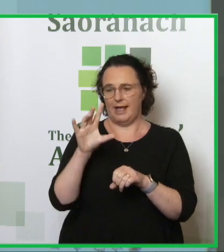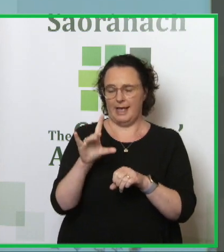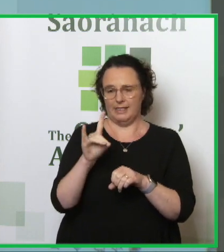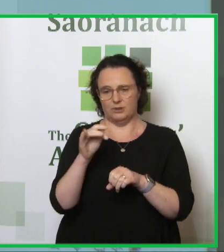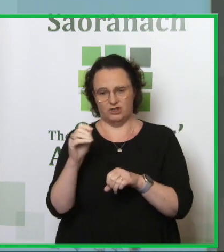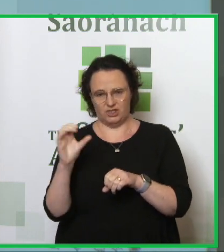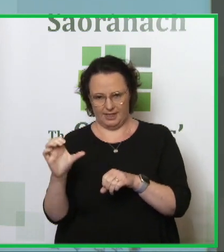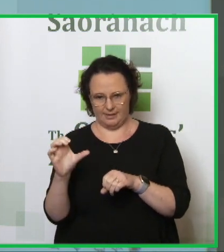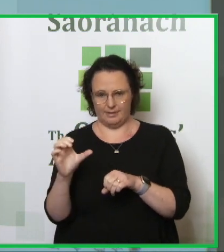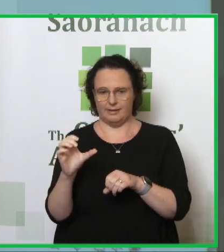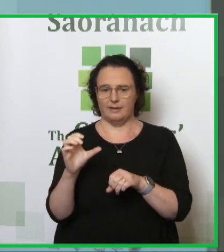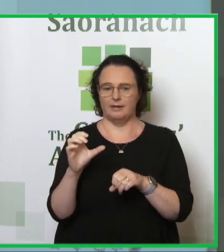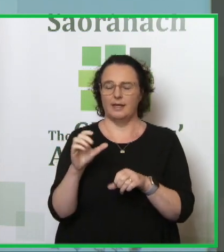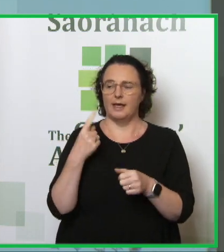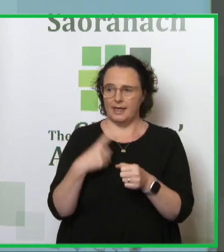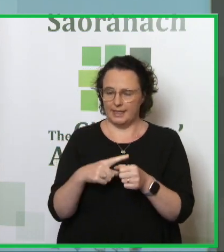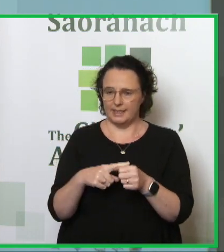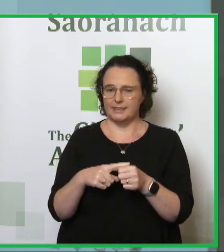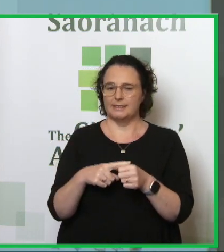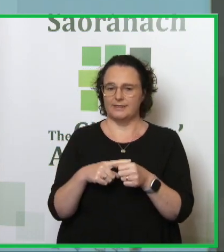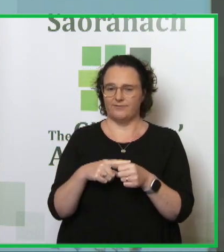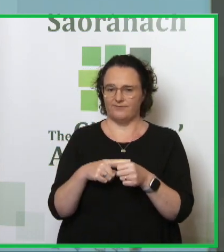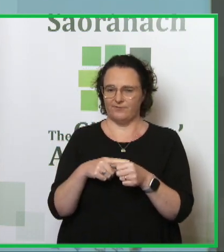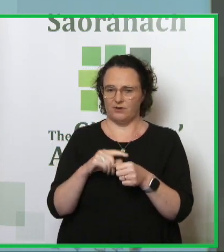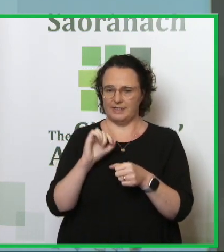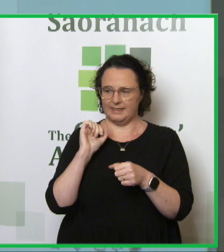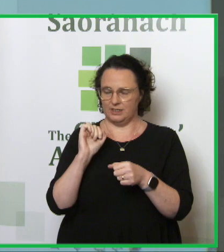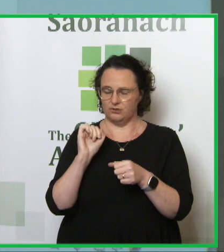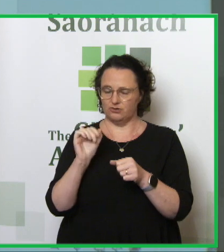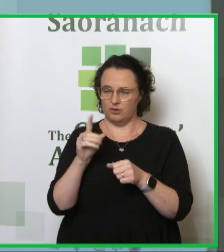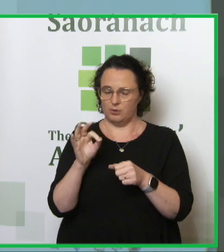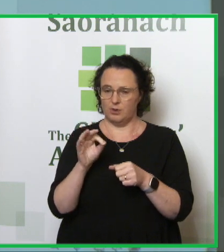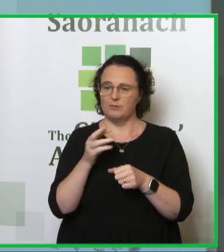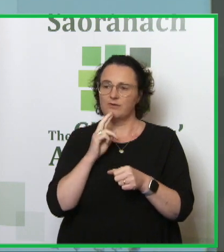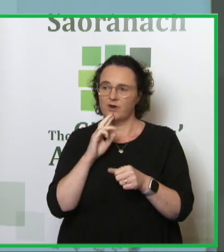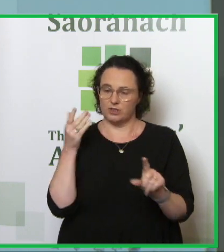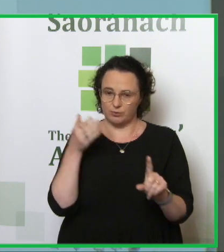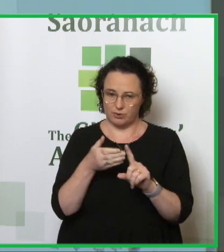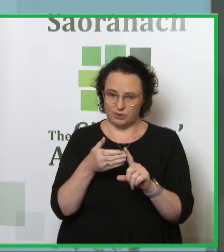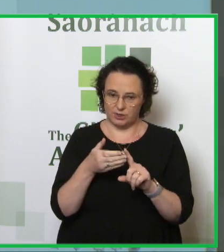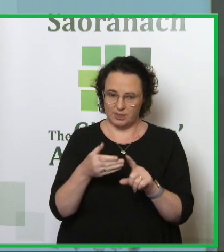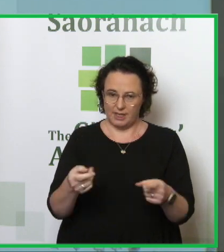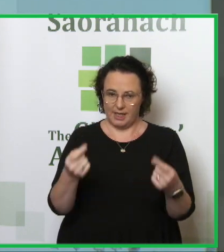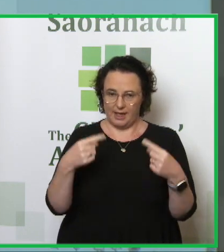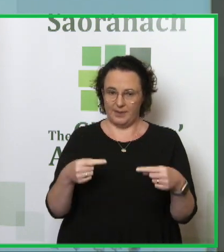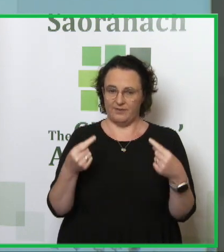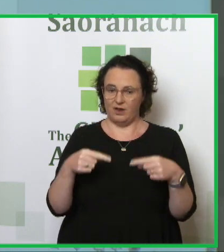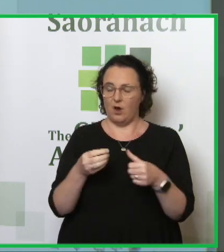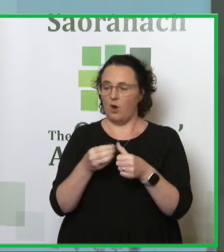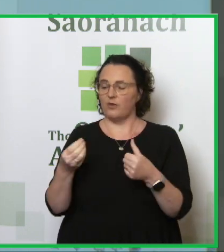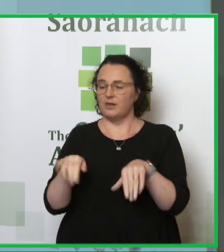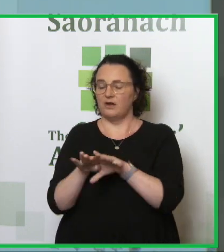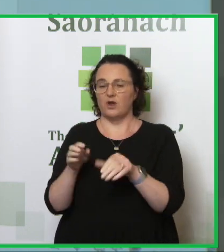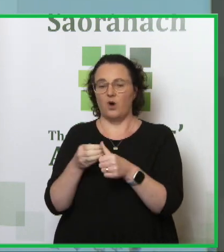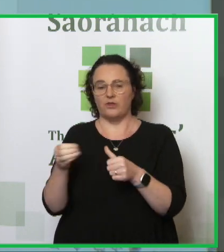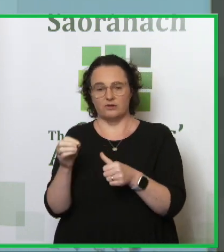you'll be asked to identify your preferred approach. And finally, you'll get to the question of all other drugs.